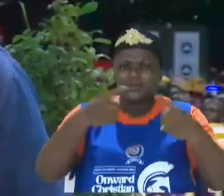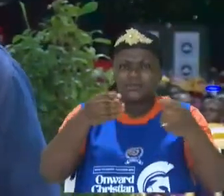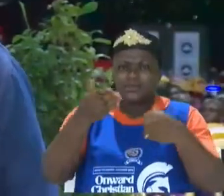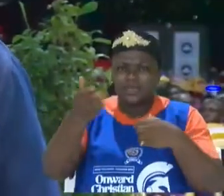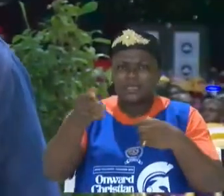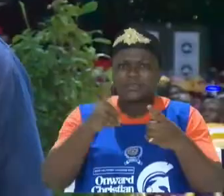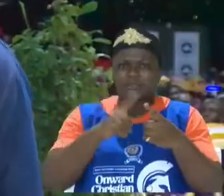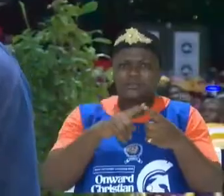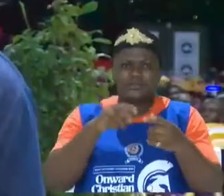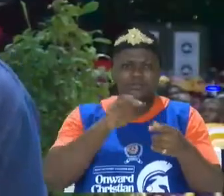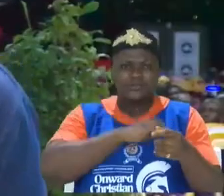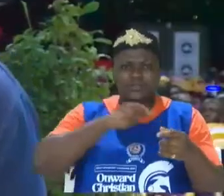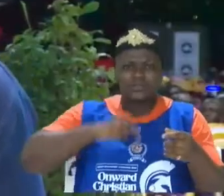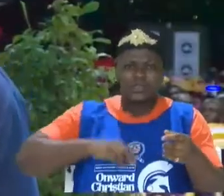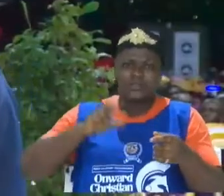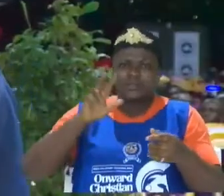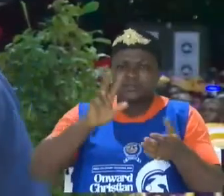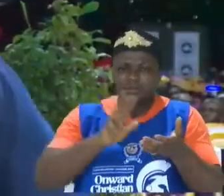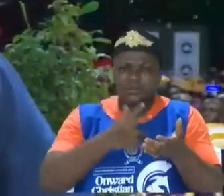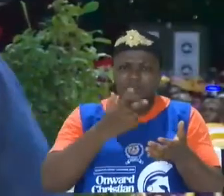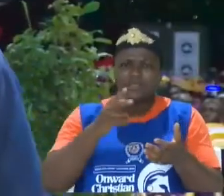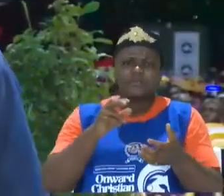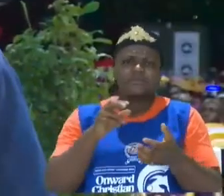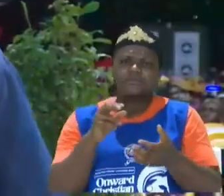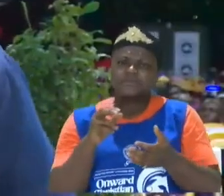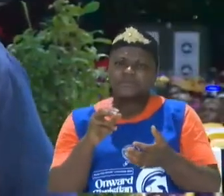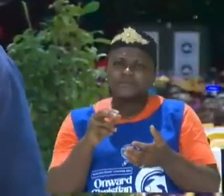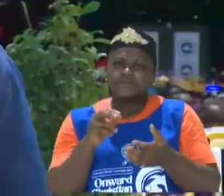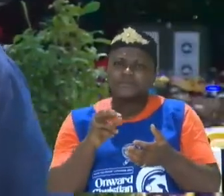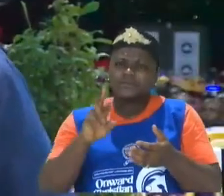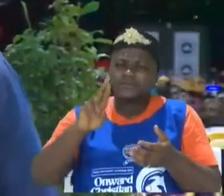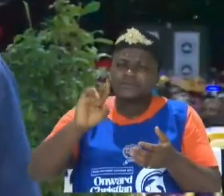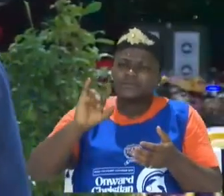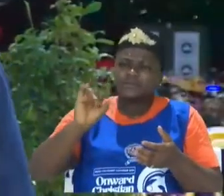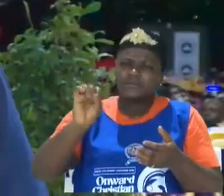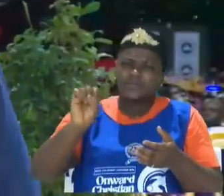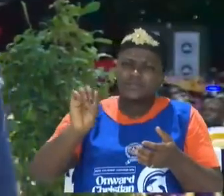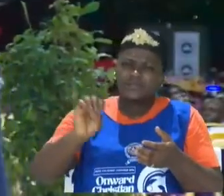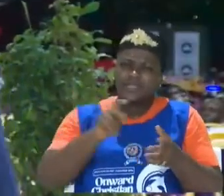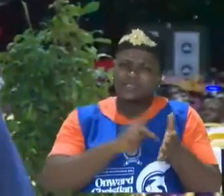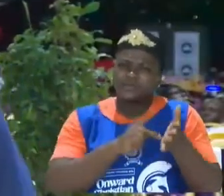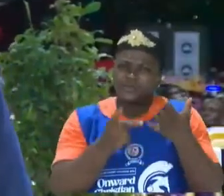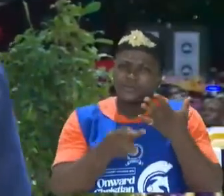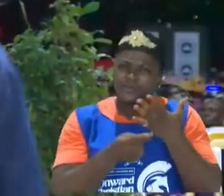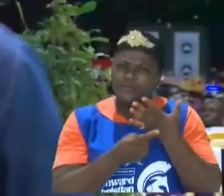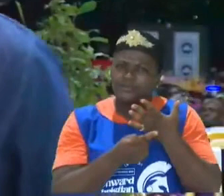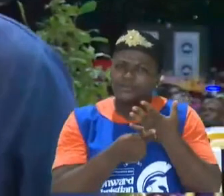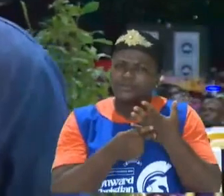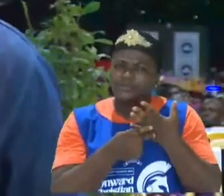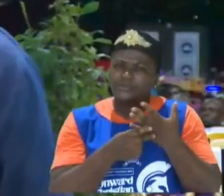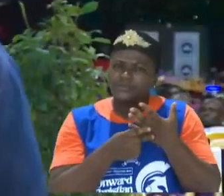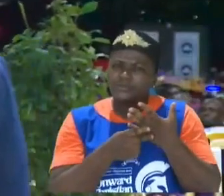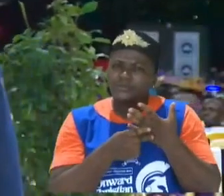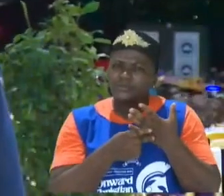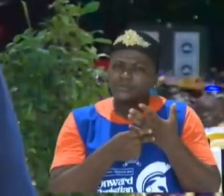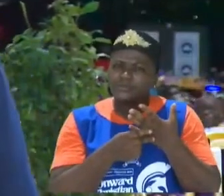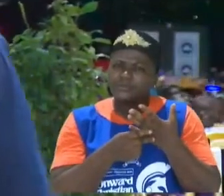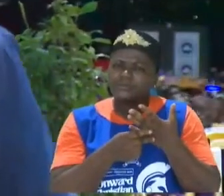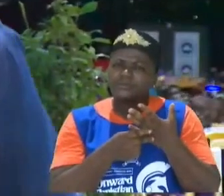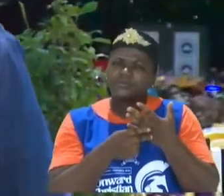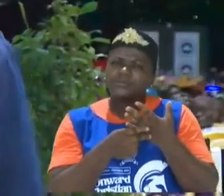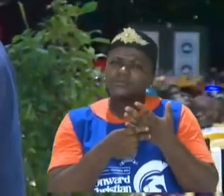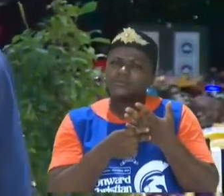Thirdly, the rice you sent to us, that rice on its own is a pastor. How did I meet